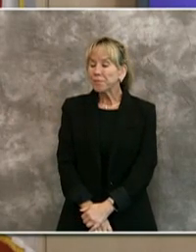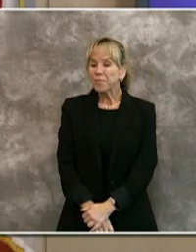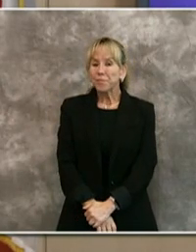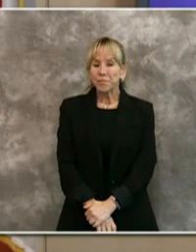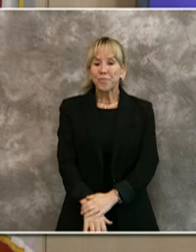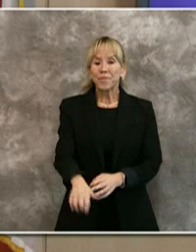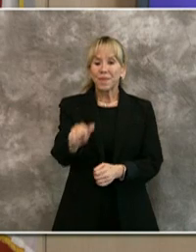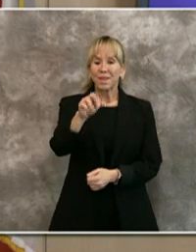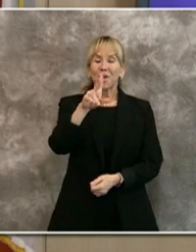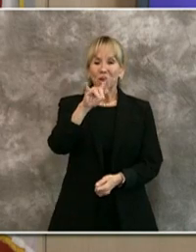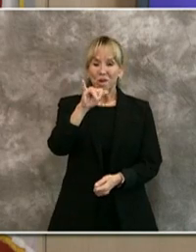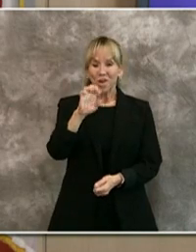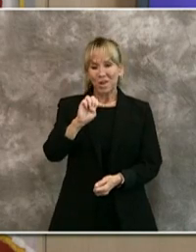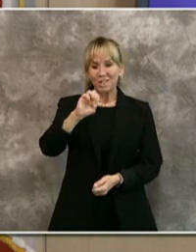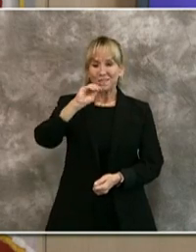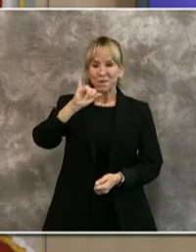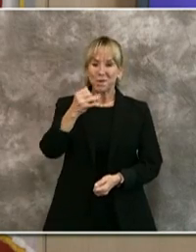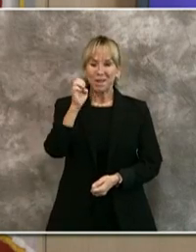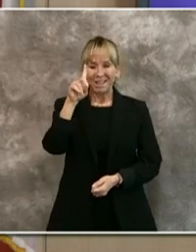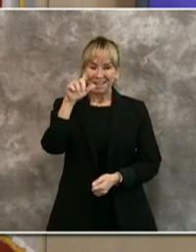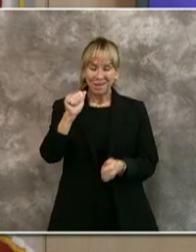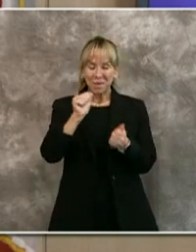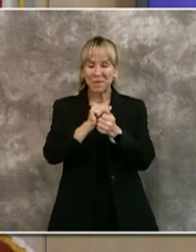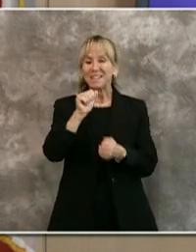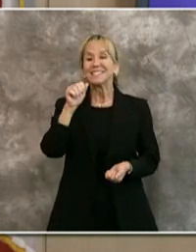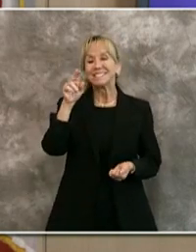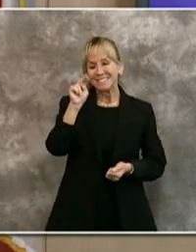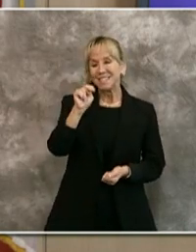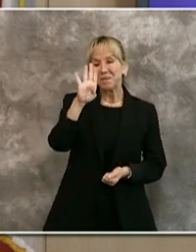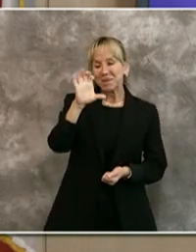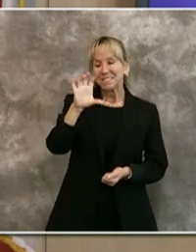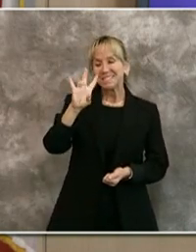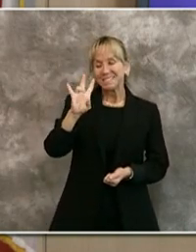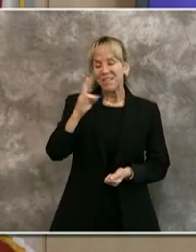Artie Ojeda with NBC7, please state your question.